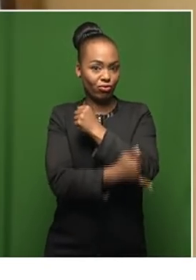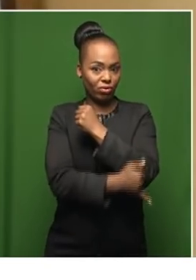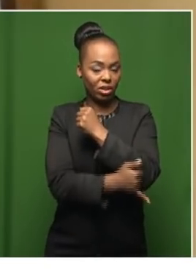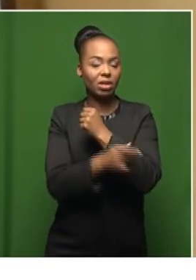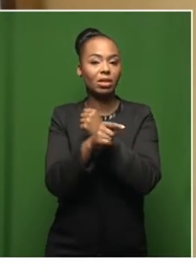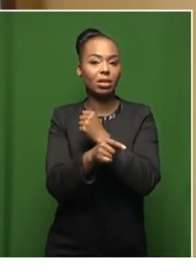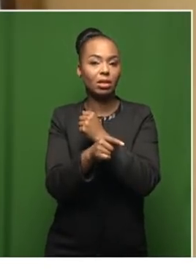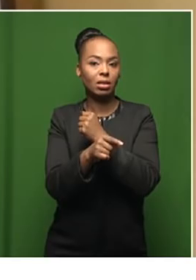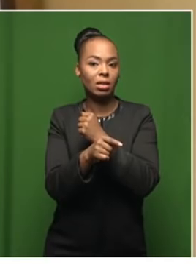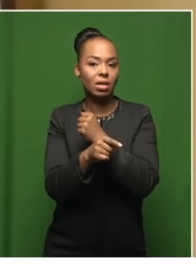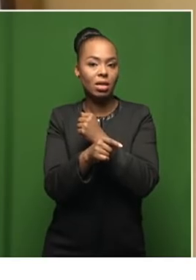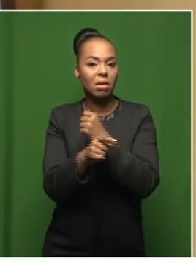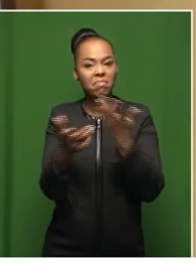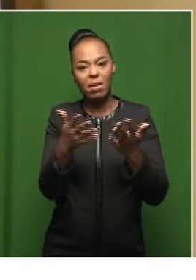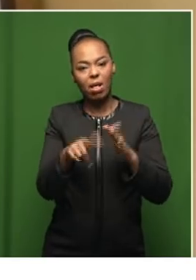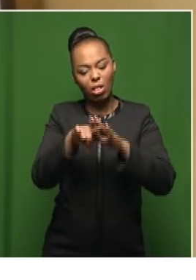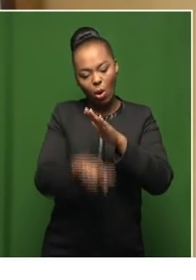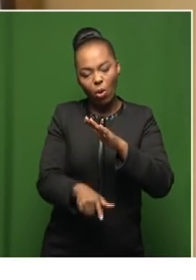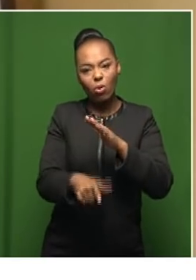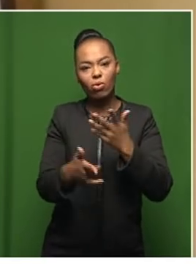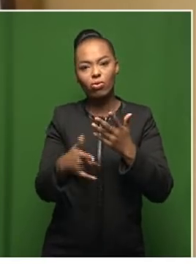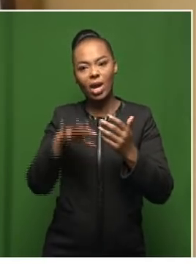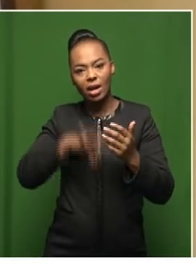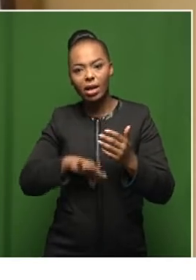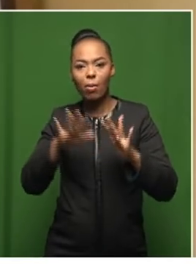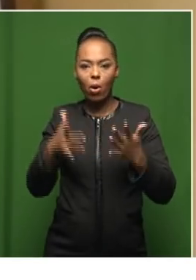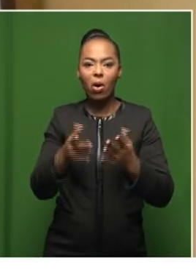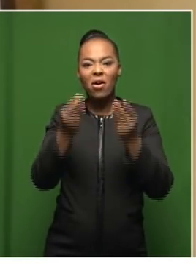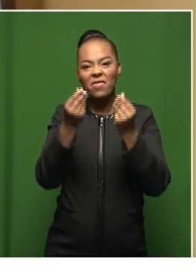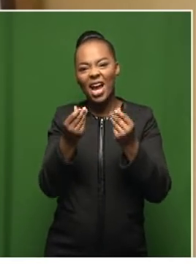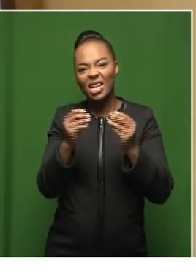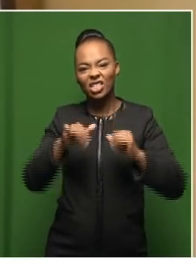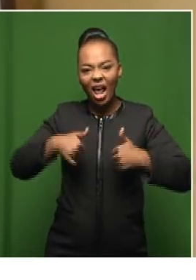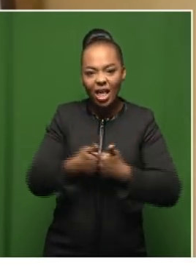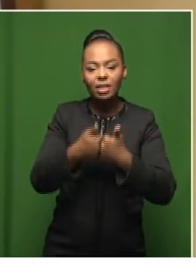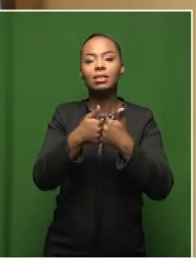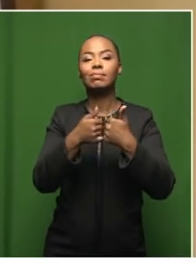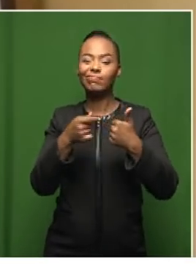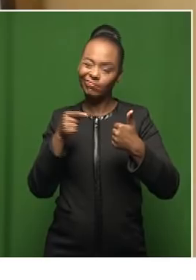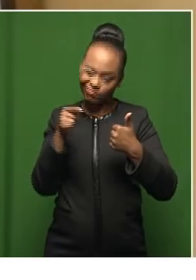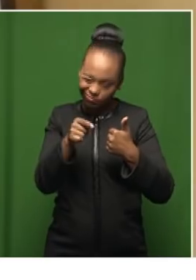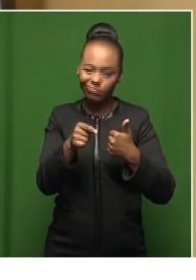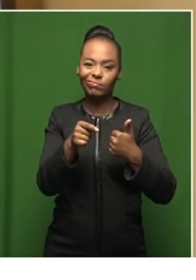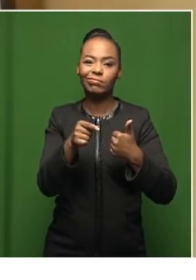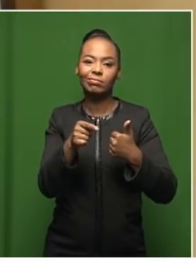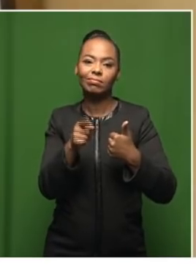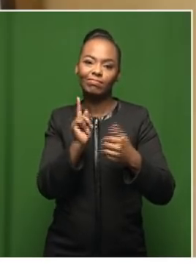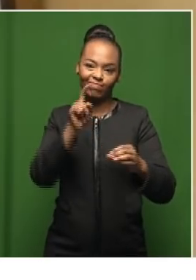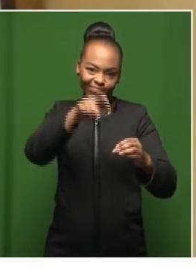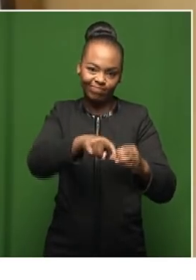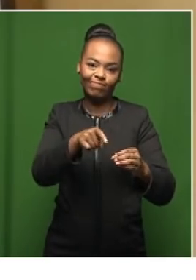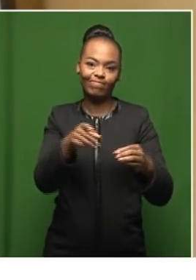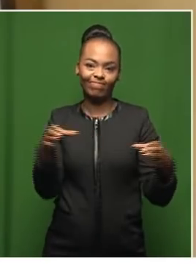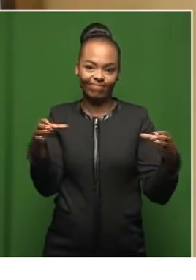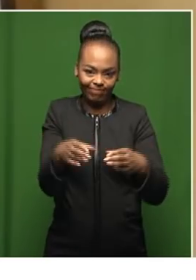either low income or those that would have a challenge in financing themselves, they would have